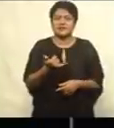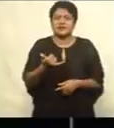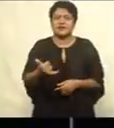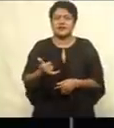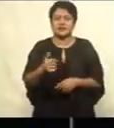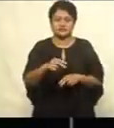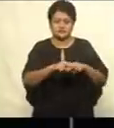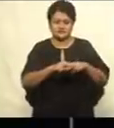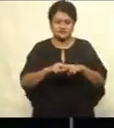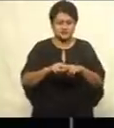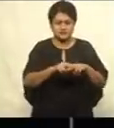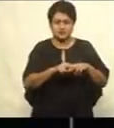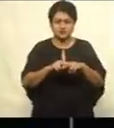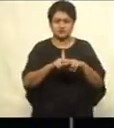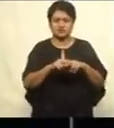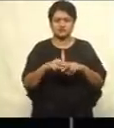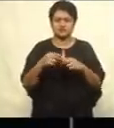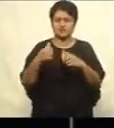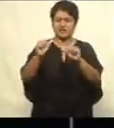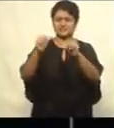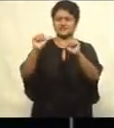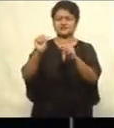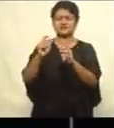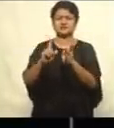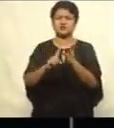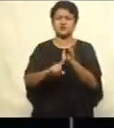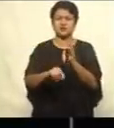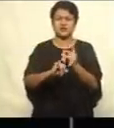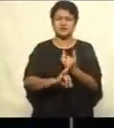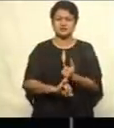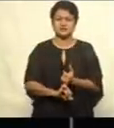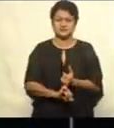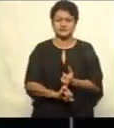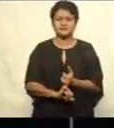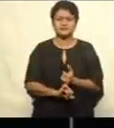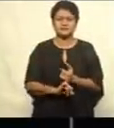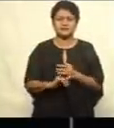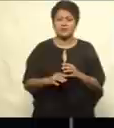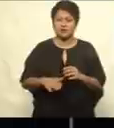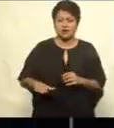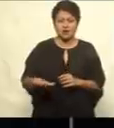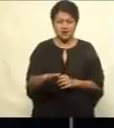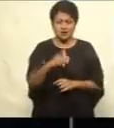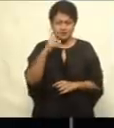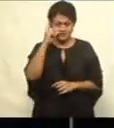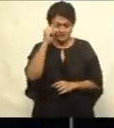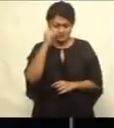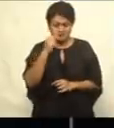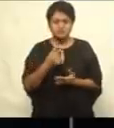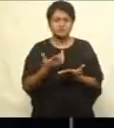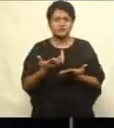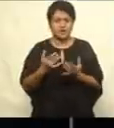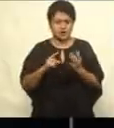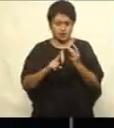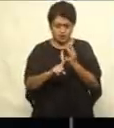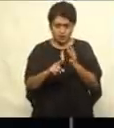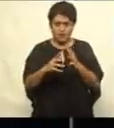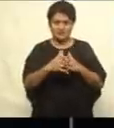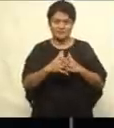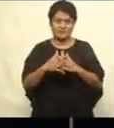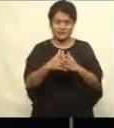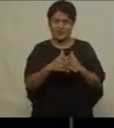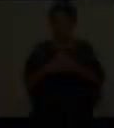his rugby dream in the United States. Venina Rakautonga reports about 12 Fijians are currently in the US playing in the